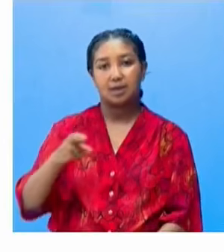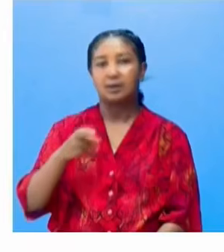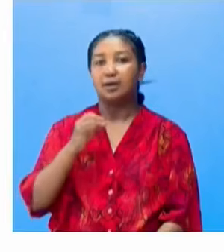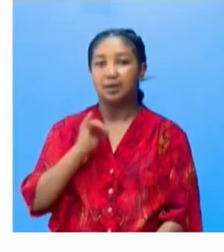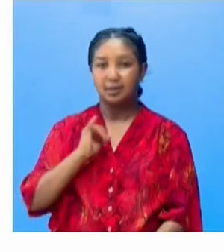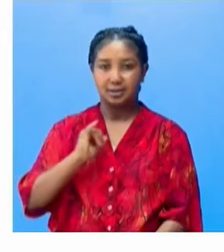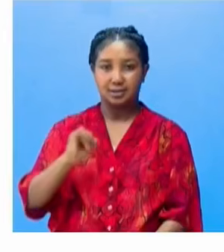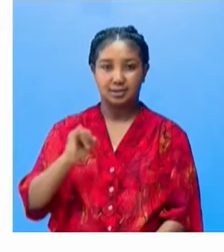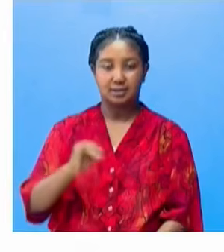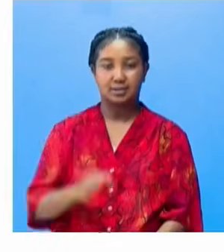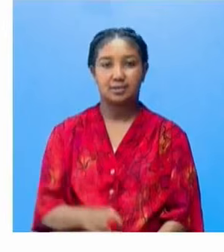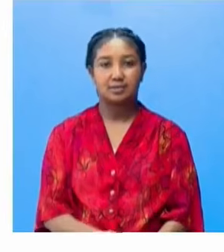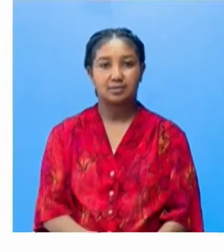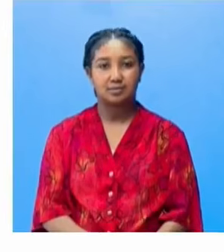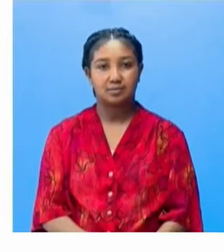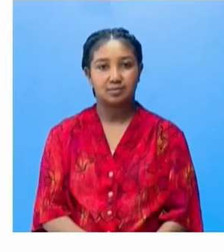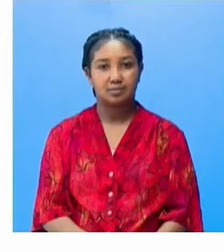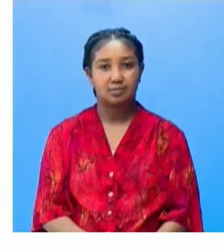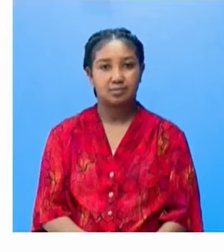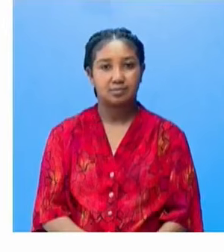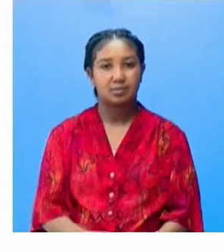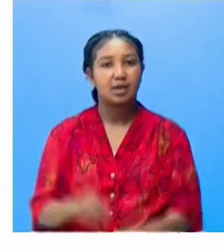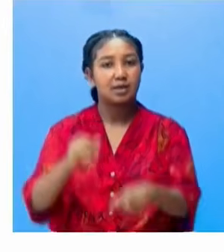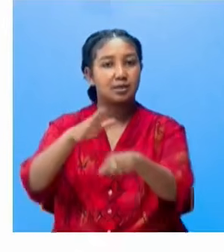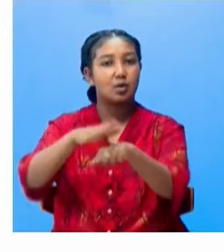is calling